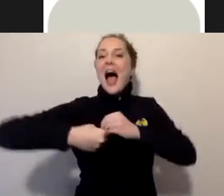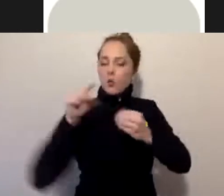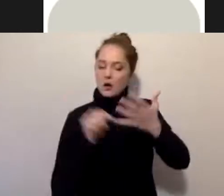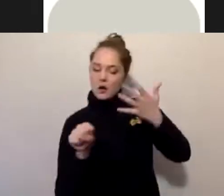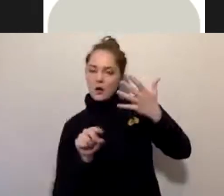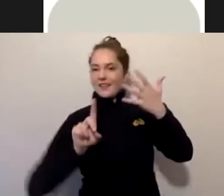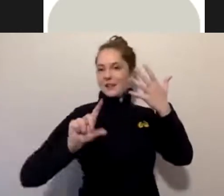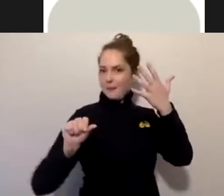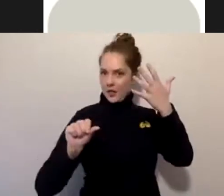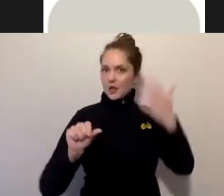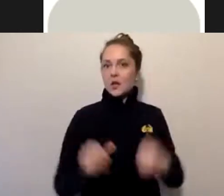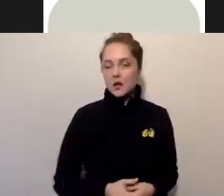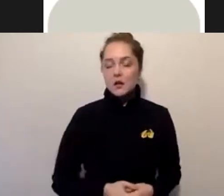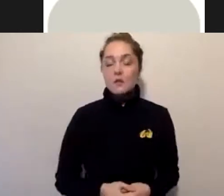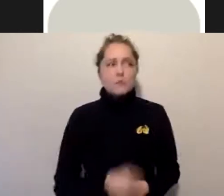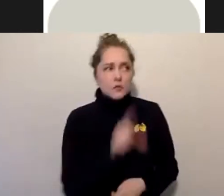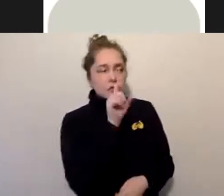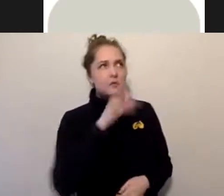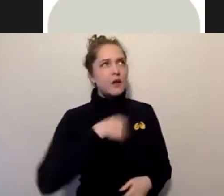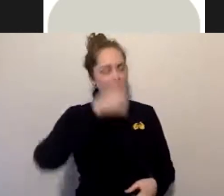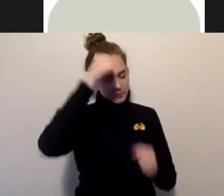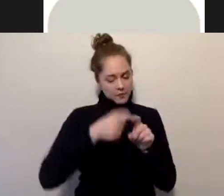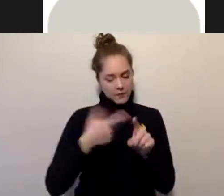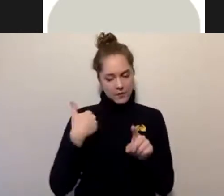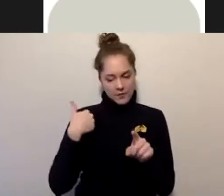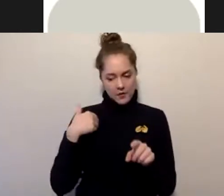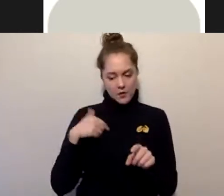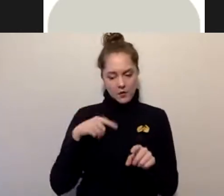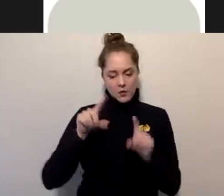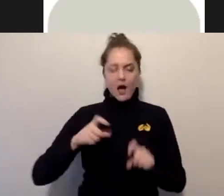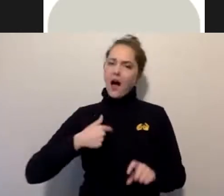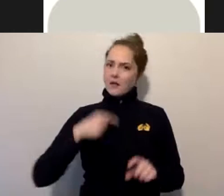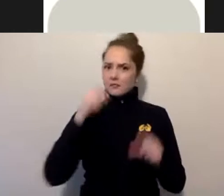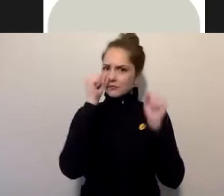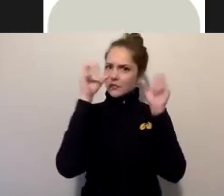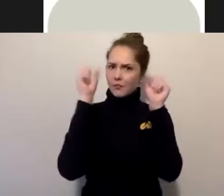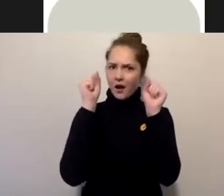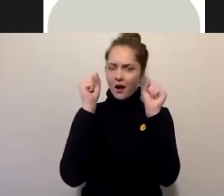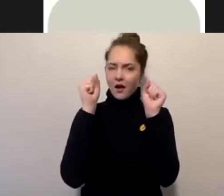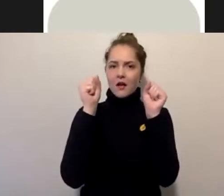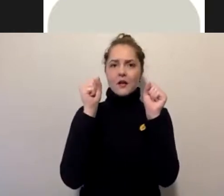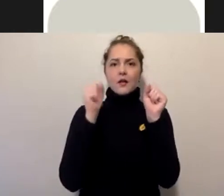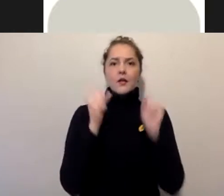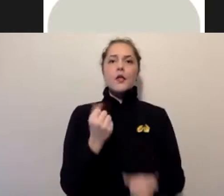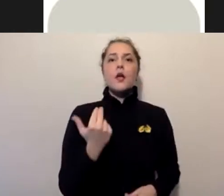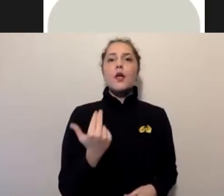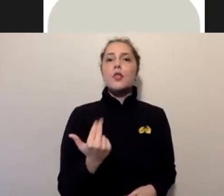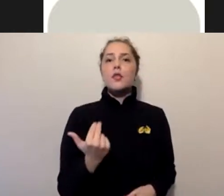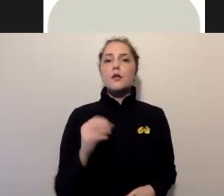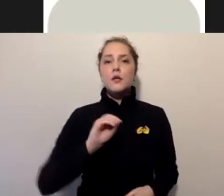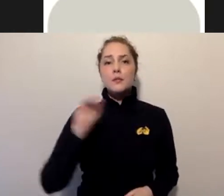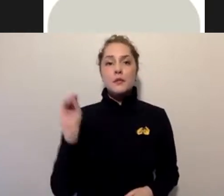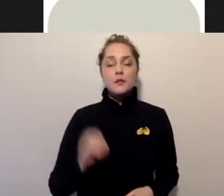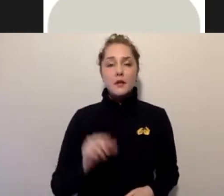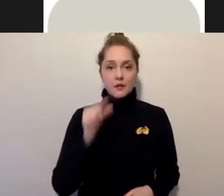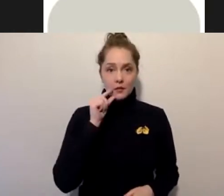Sure. Well, if I recall from the questionnaire, I was even surprised to see that 13% of San Antonians